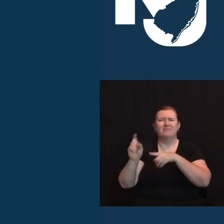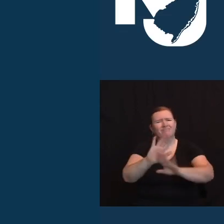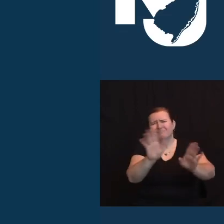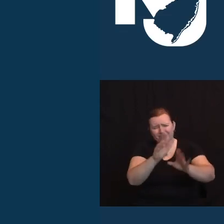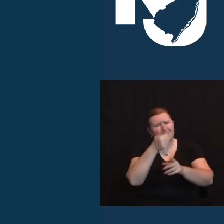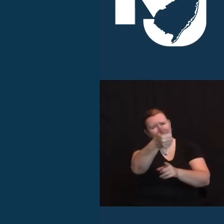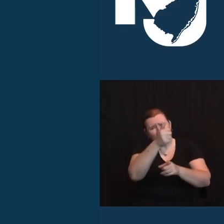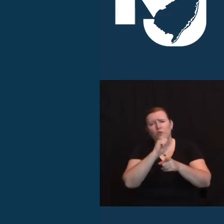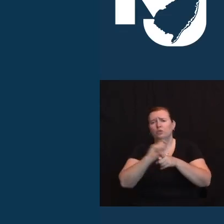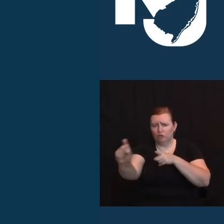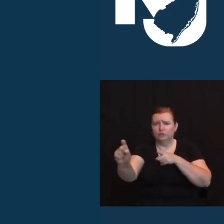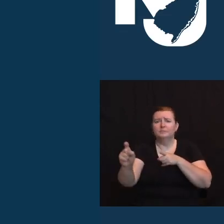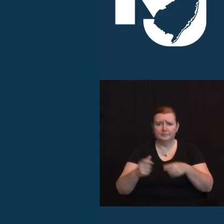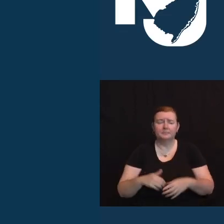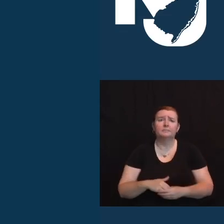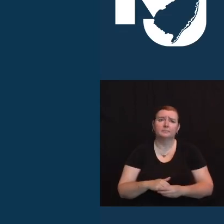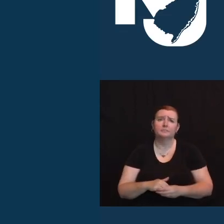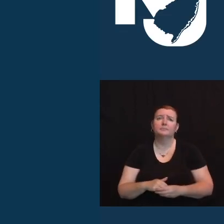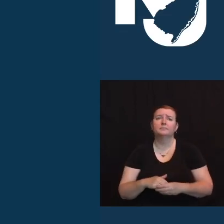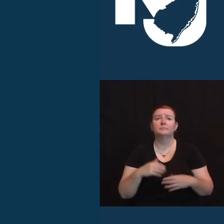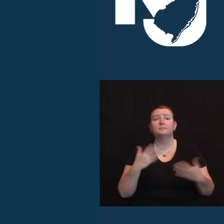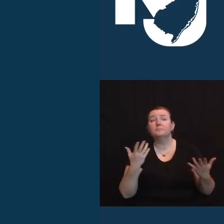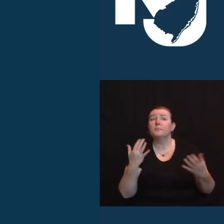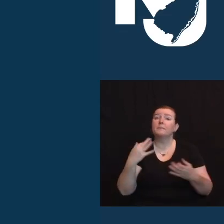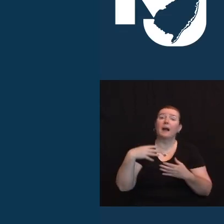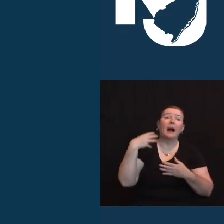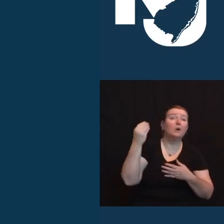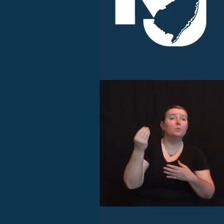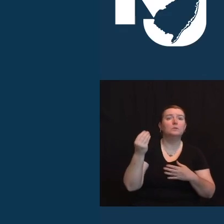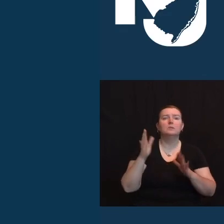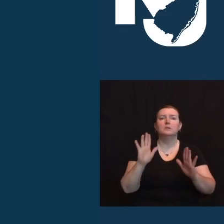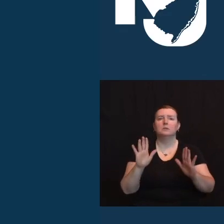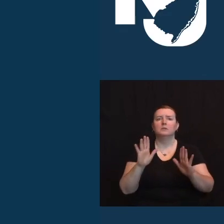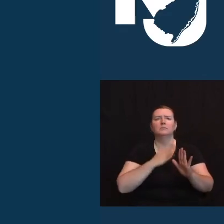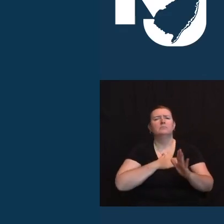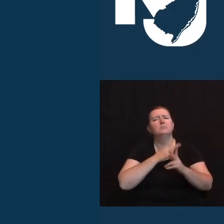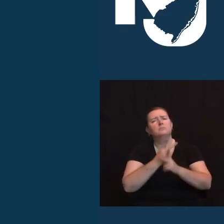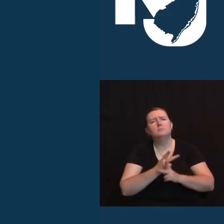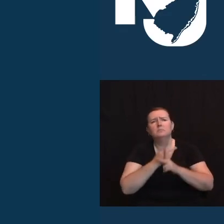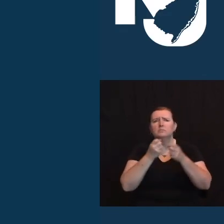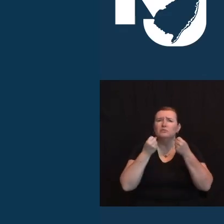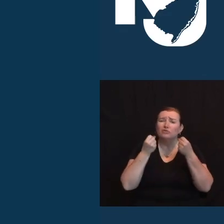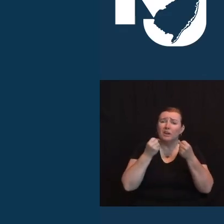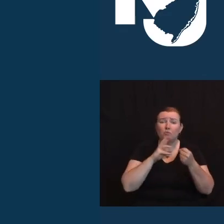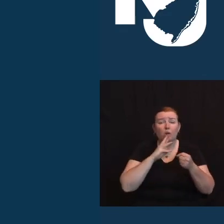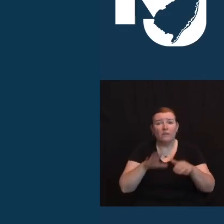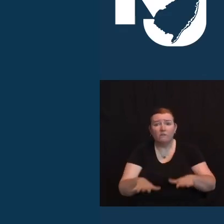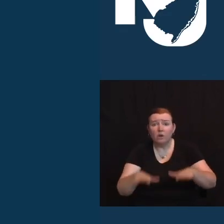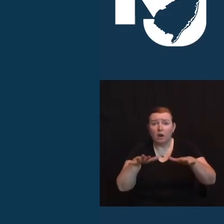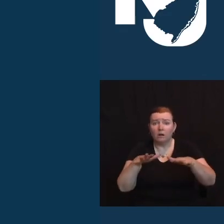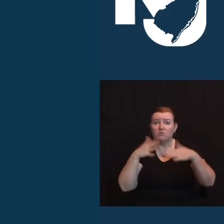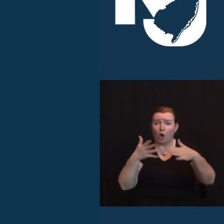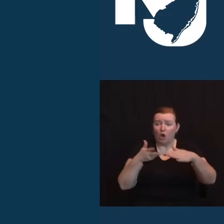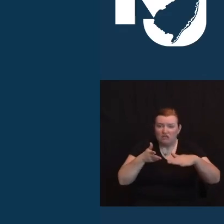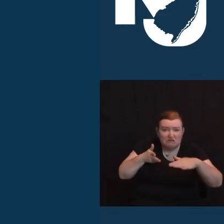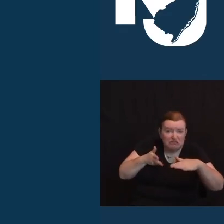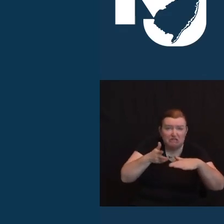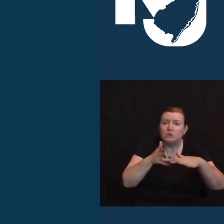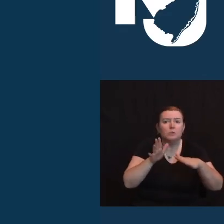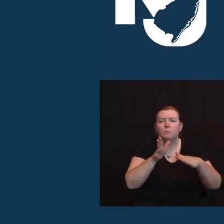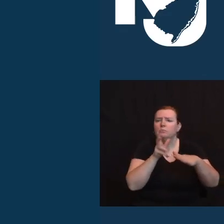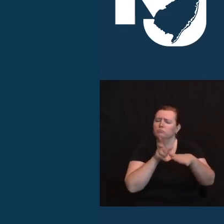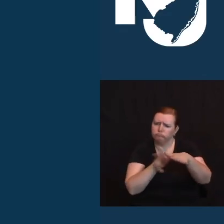day to be out, if you are out, do not attempt to drive into any flood waters. Turn around and don't drown. And stay